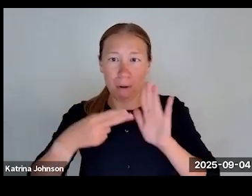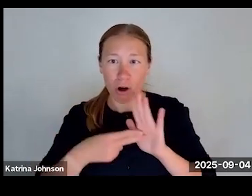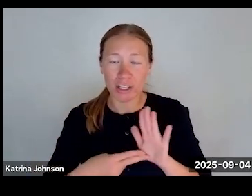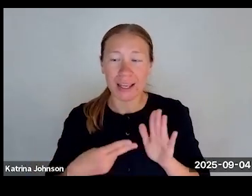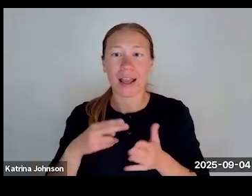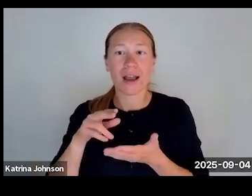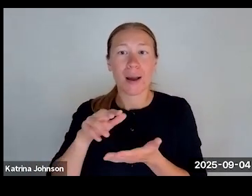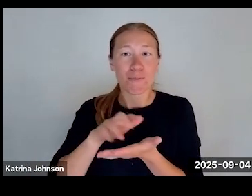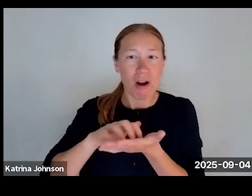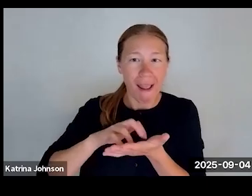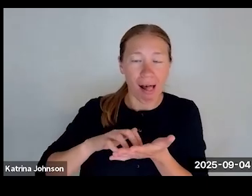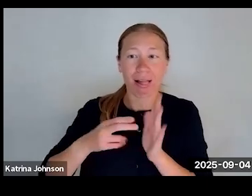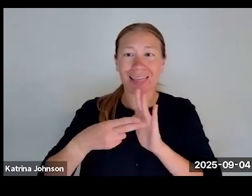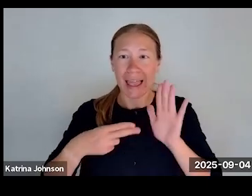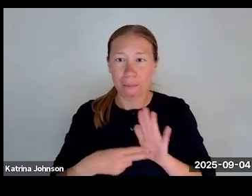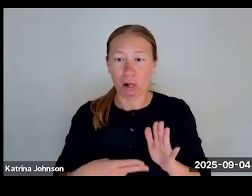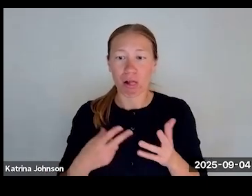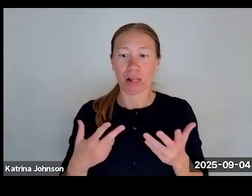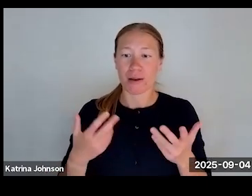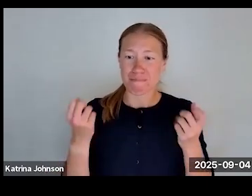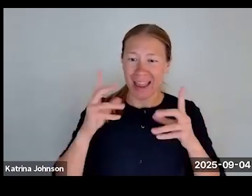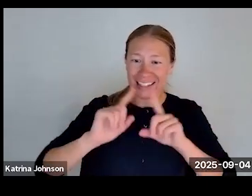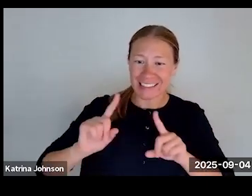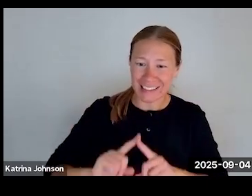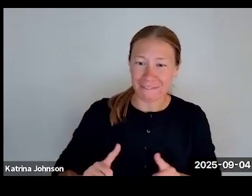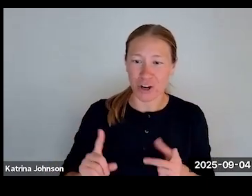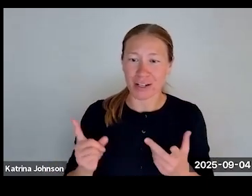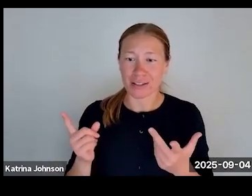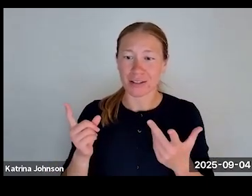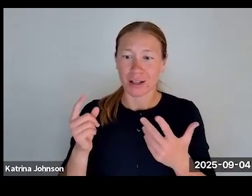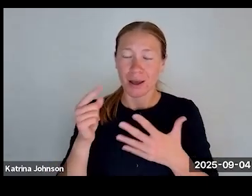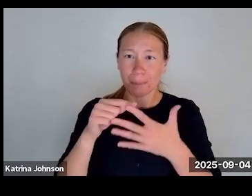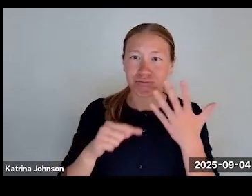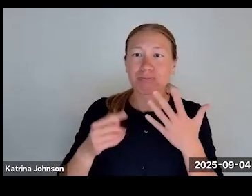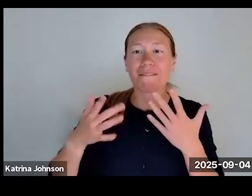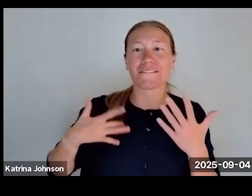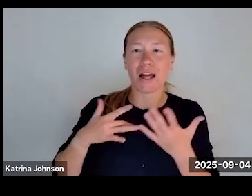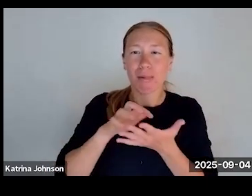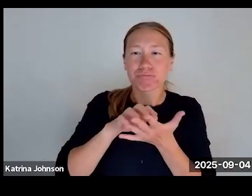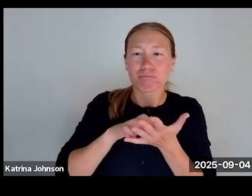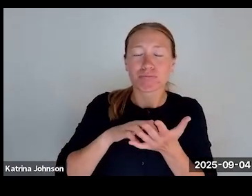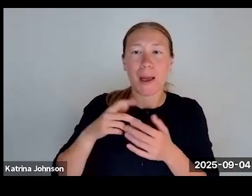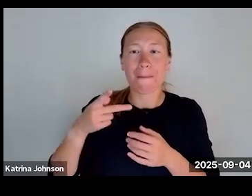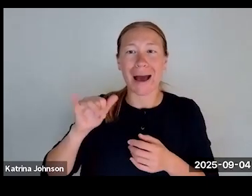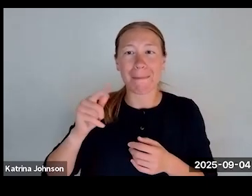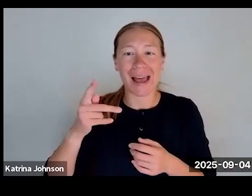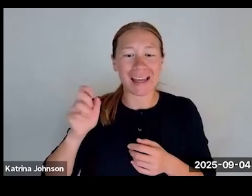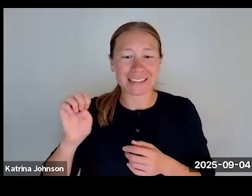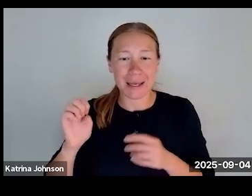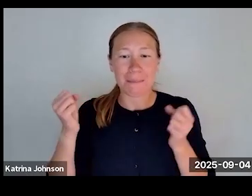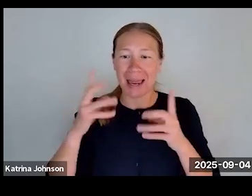talking devices, textured pipettes, non-slip mats, magnifiers, and